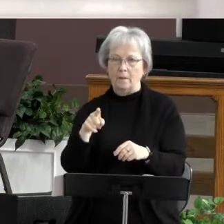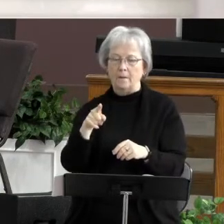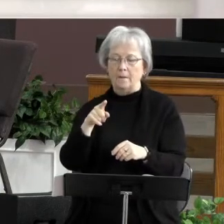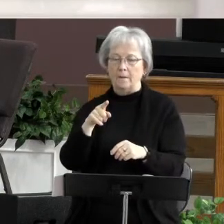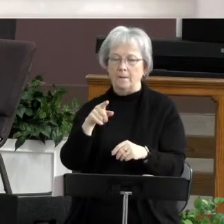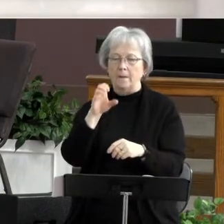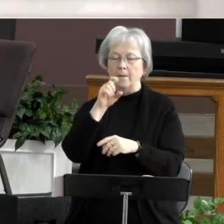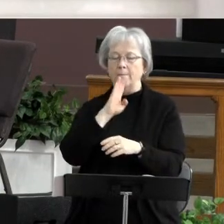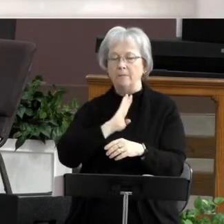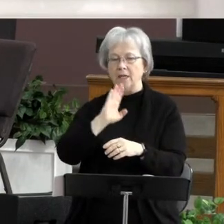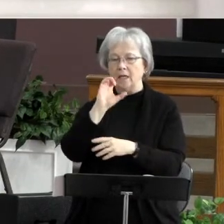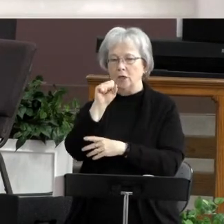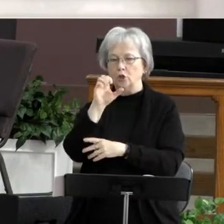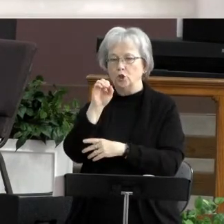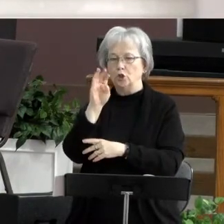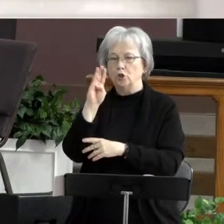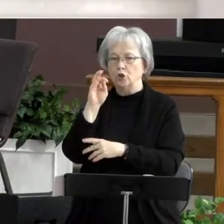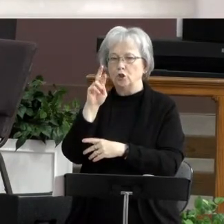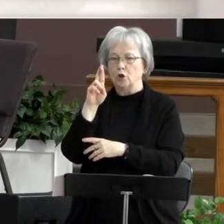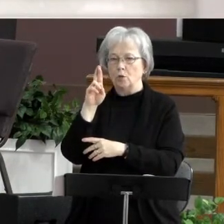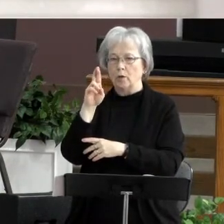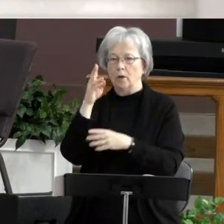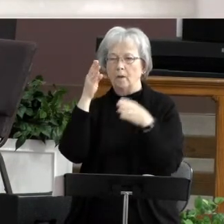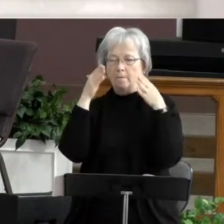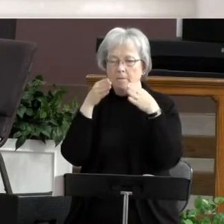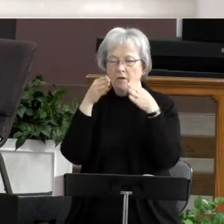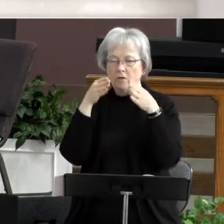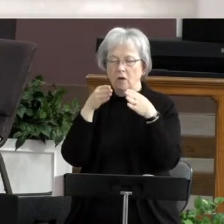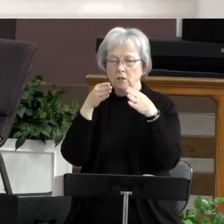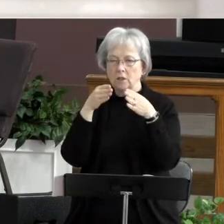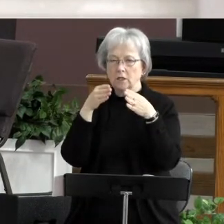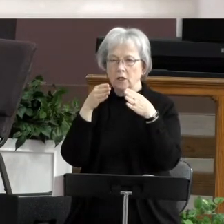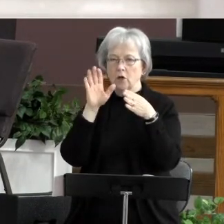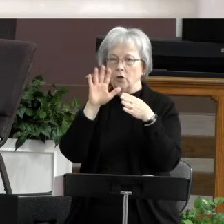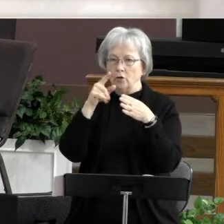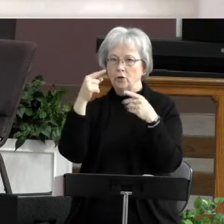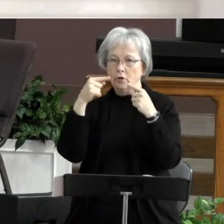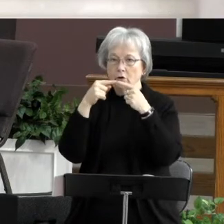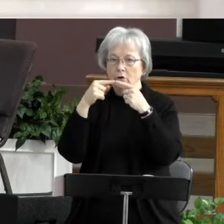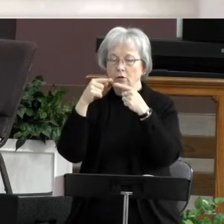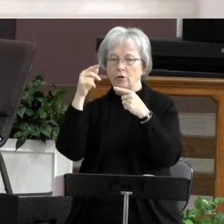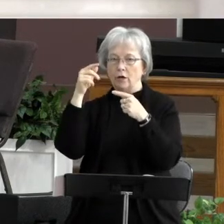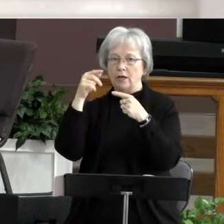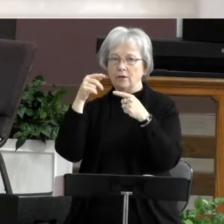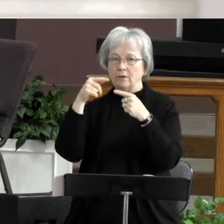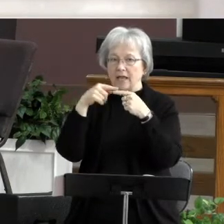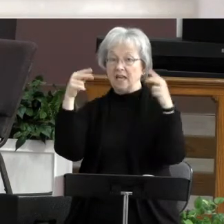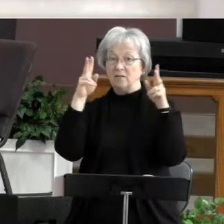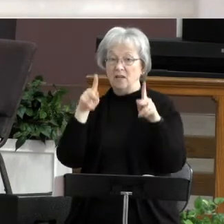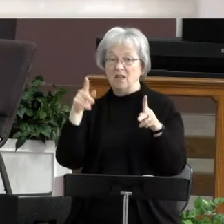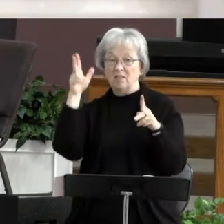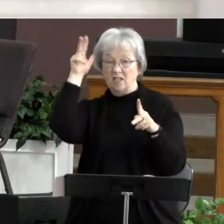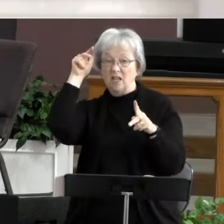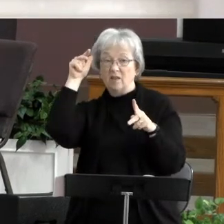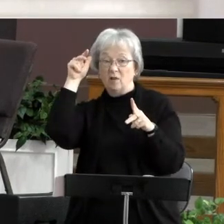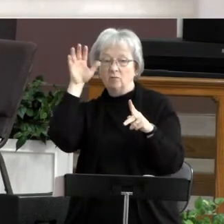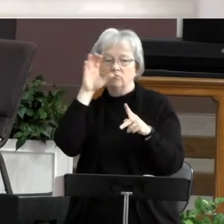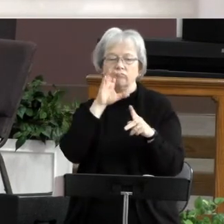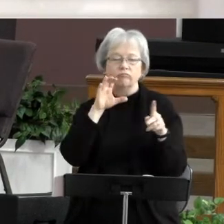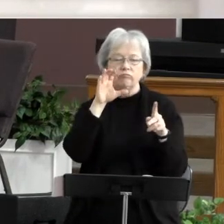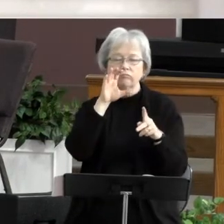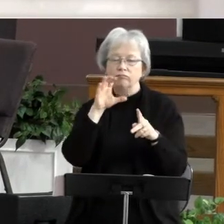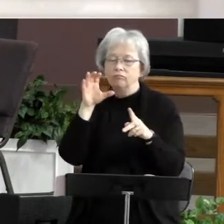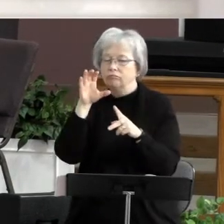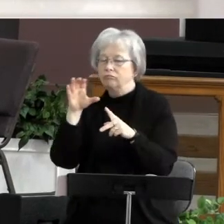on the alert. Your adversary, the devil, prowls around like a roaring lion, seeking someone to